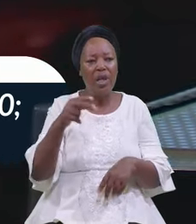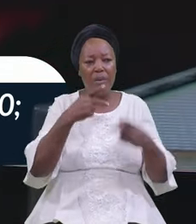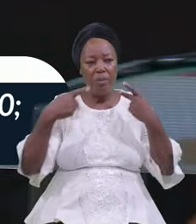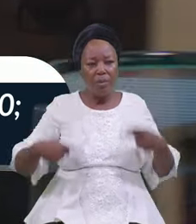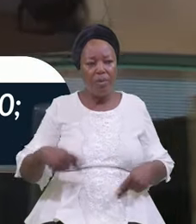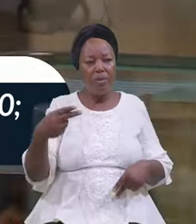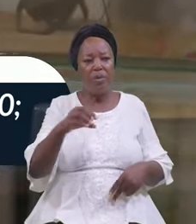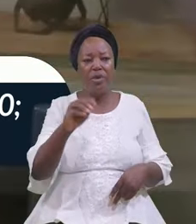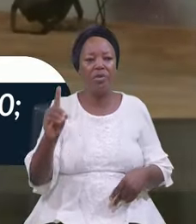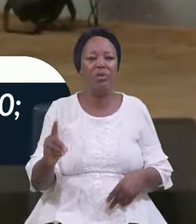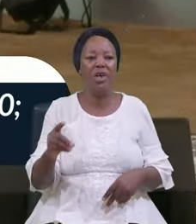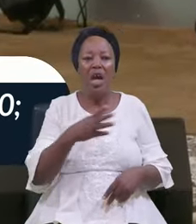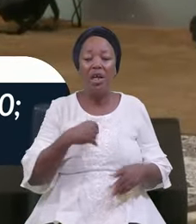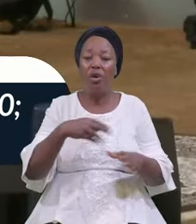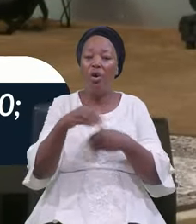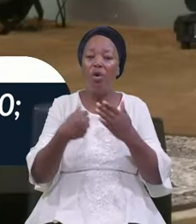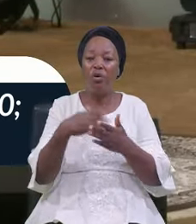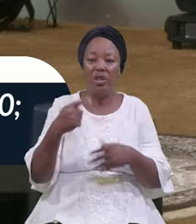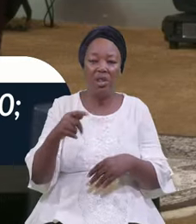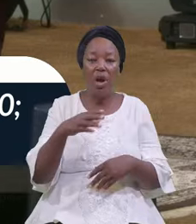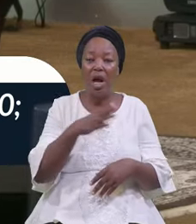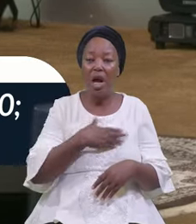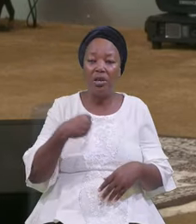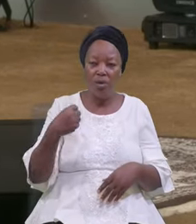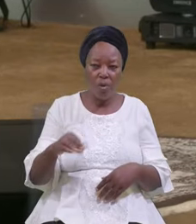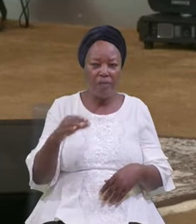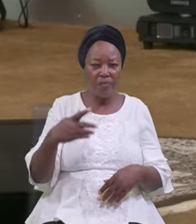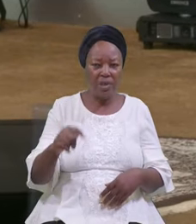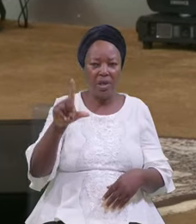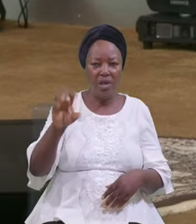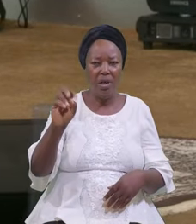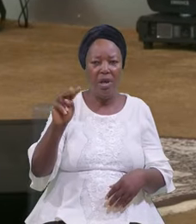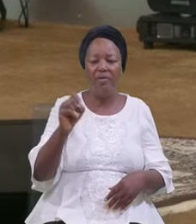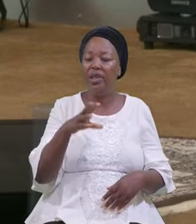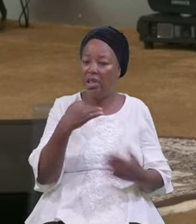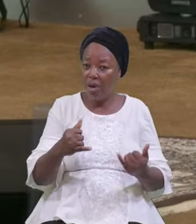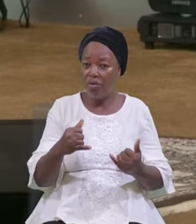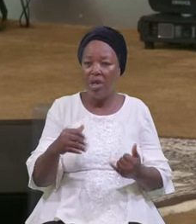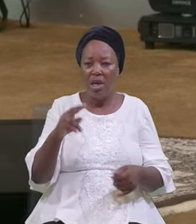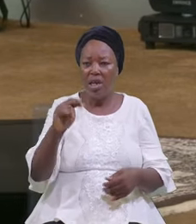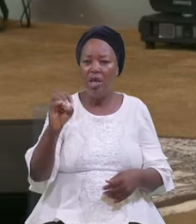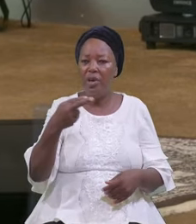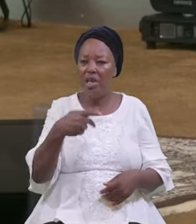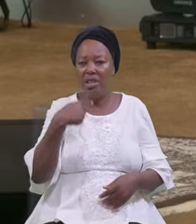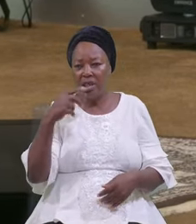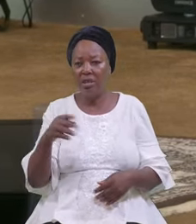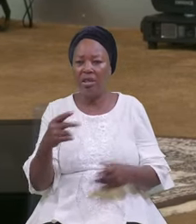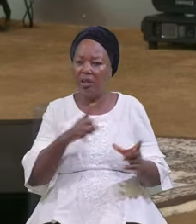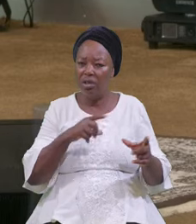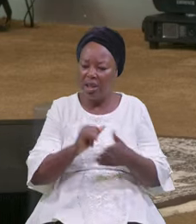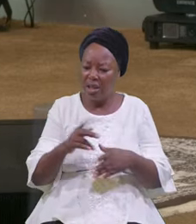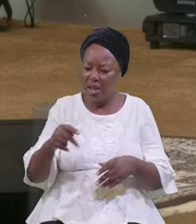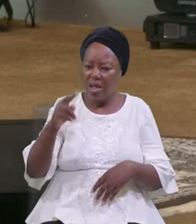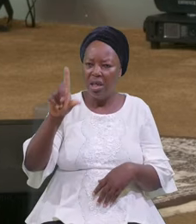the Levites. Here Nehemiah was telling the Lord that, you know, the Levites that should be pure